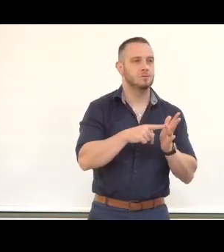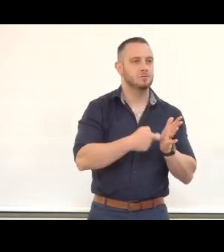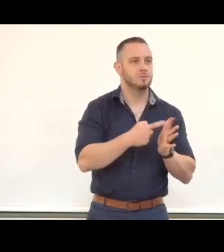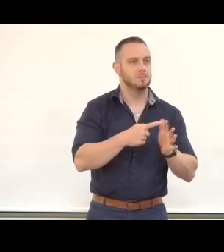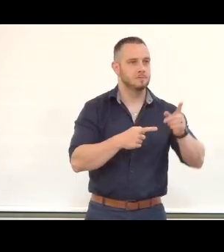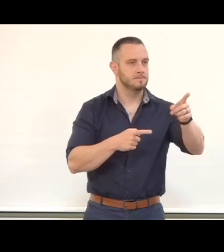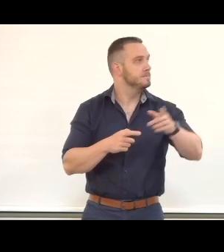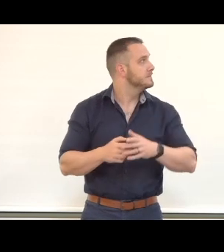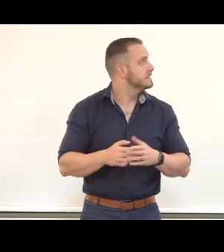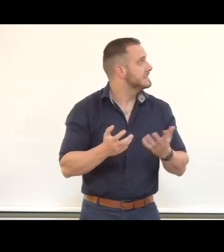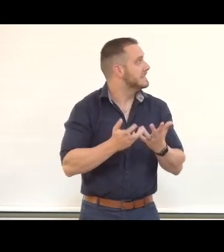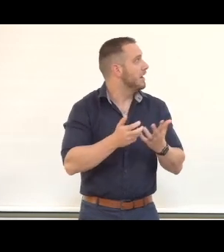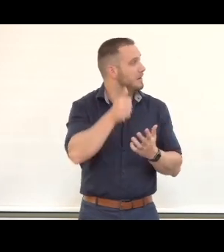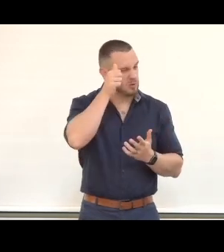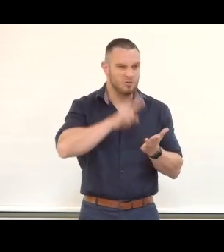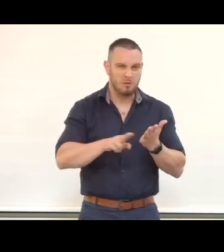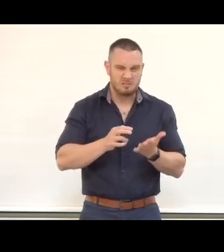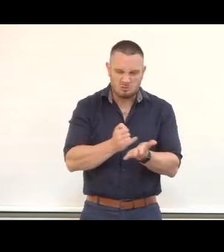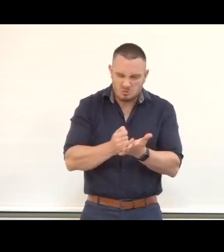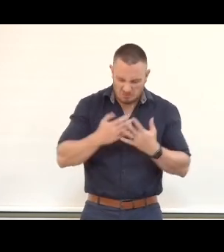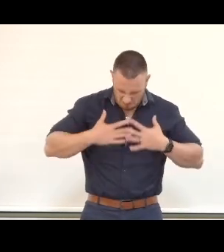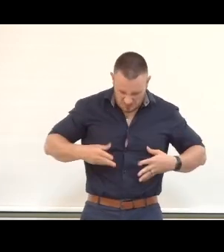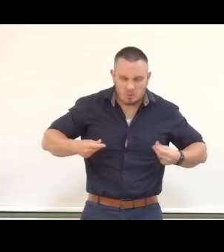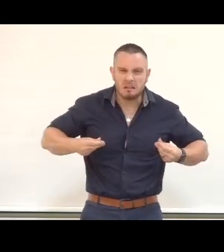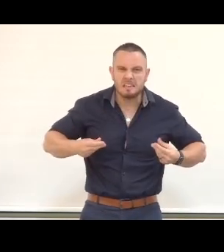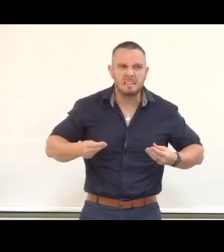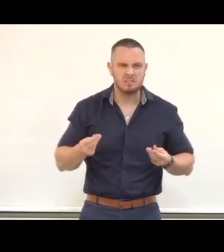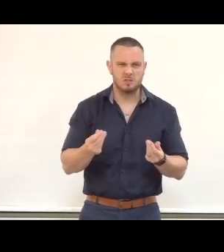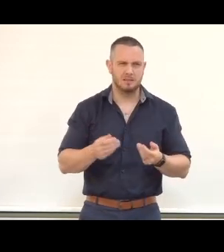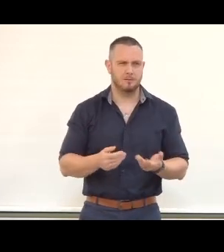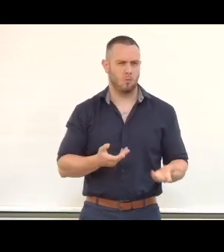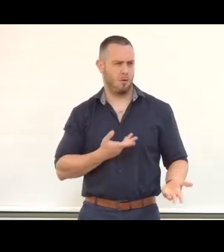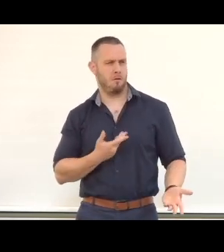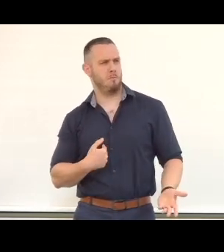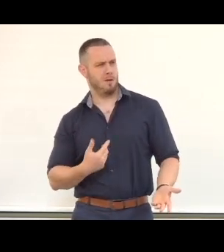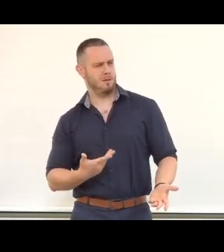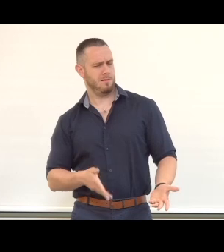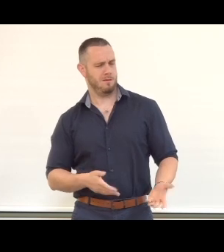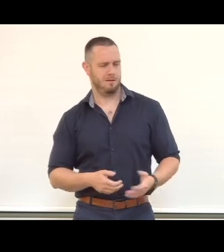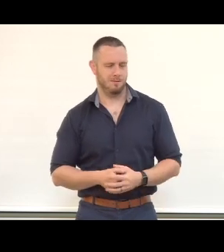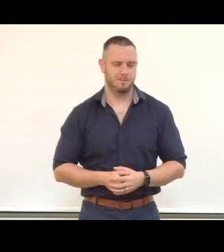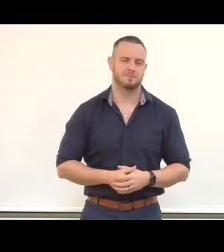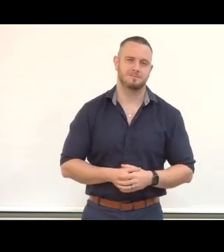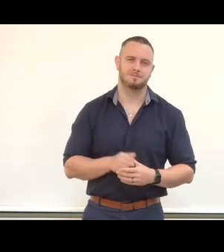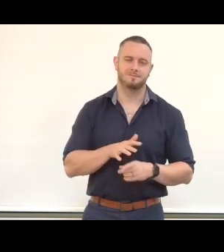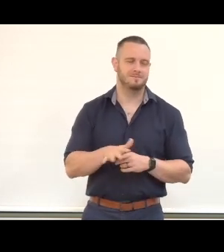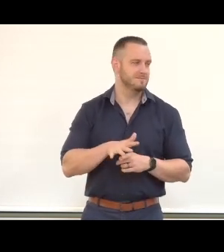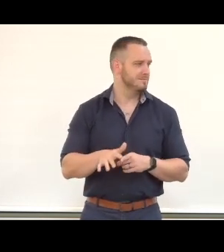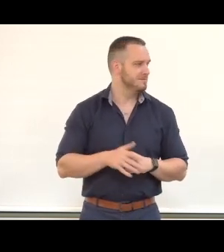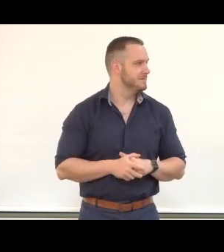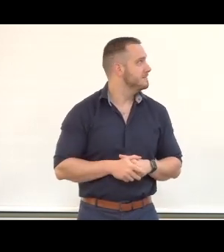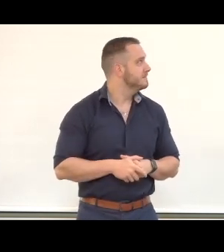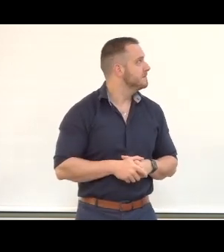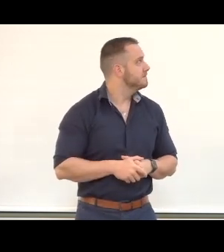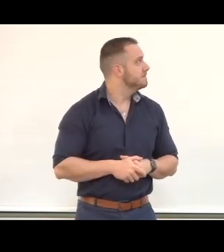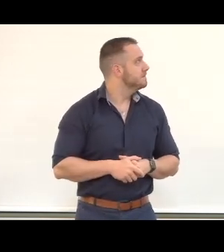this is how I know these guys usually, like dirty, sweaty, dusty, sleep deprived, but very effective and smiling.